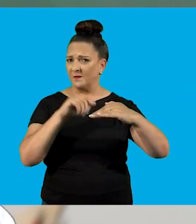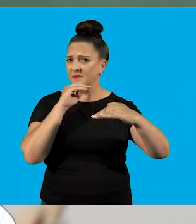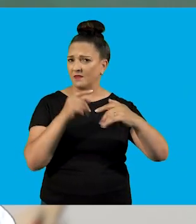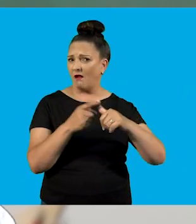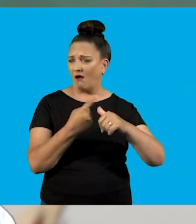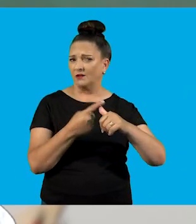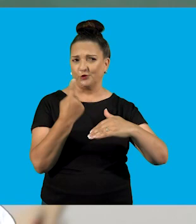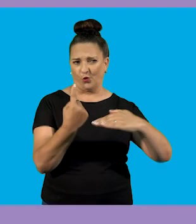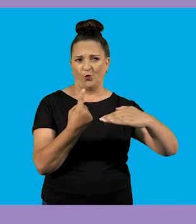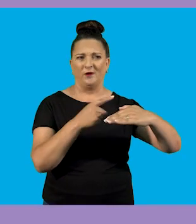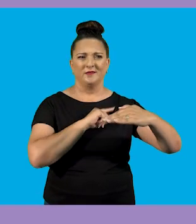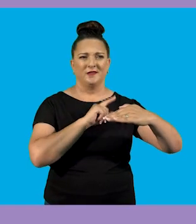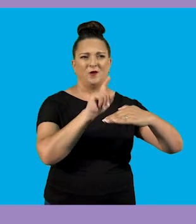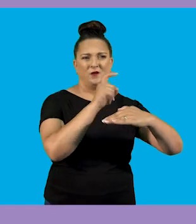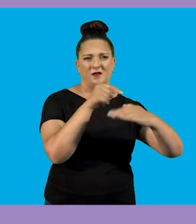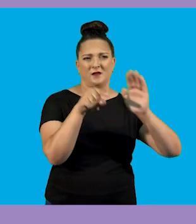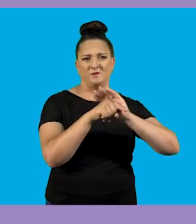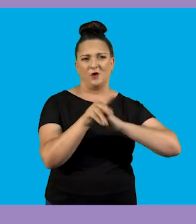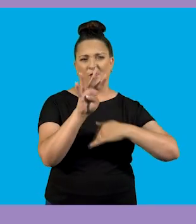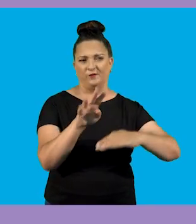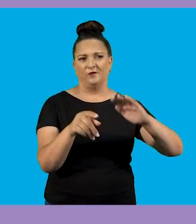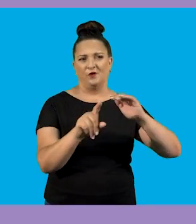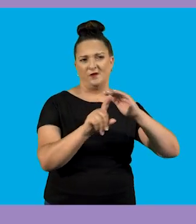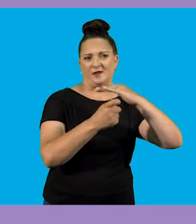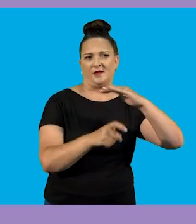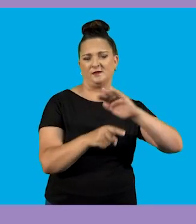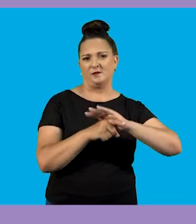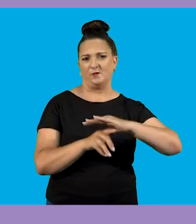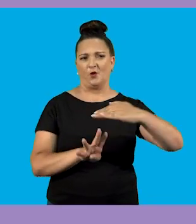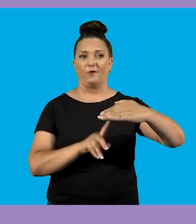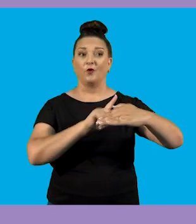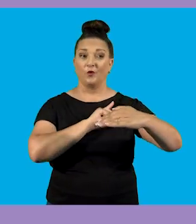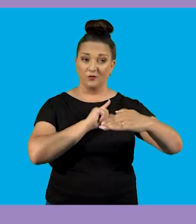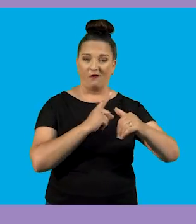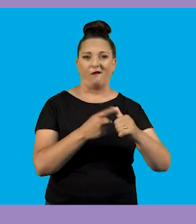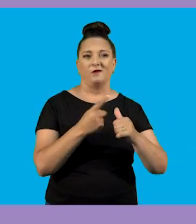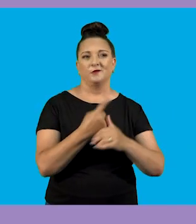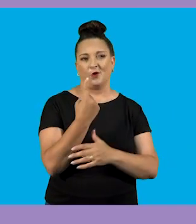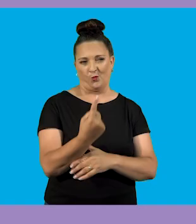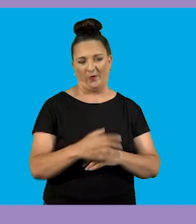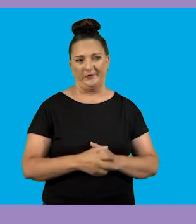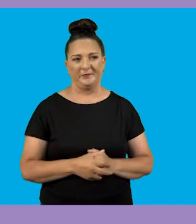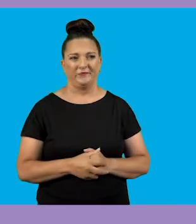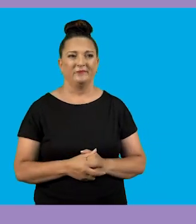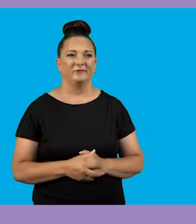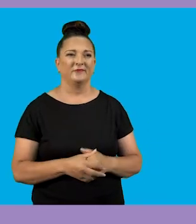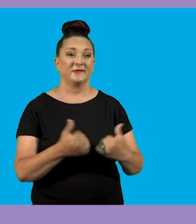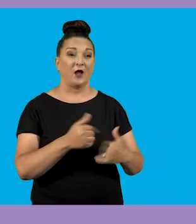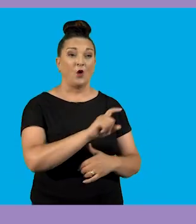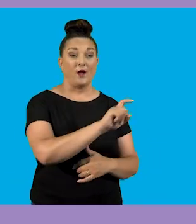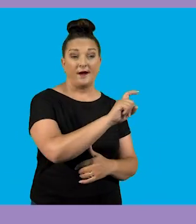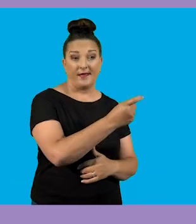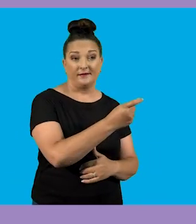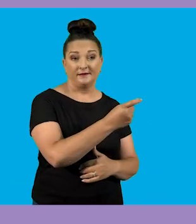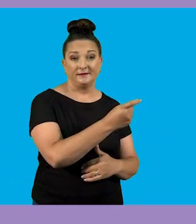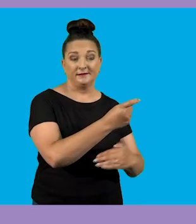itself is 1. So we have an x minus 4 divided by x minus 4. That will give us 1. What are we left with?